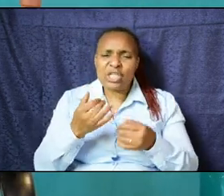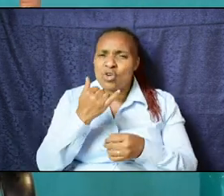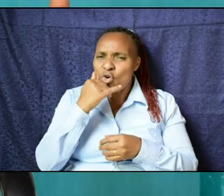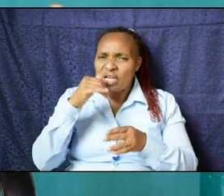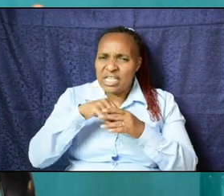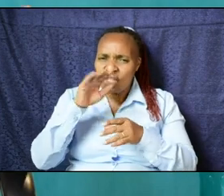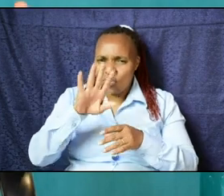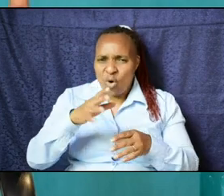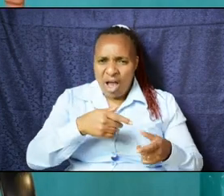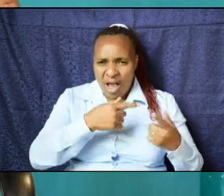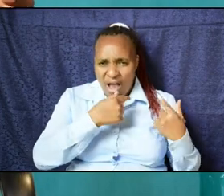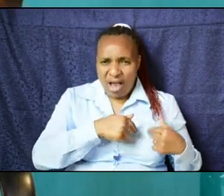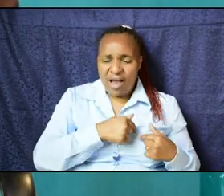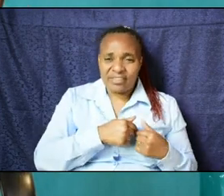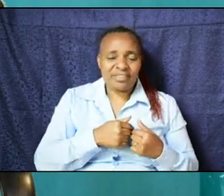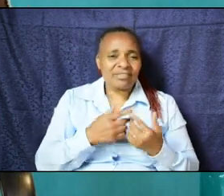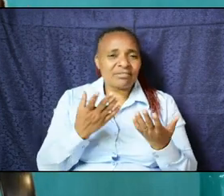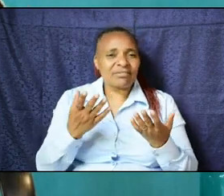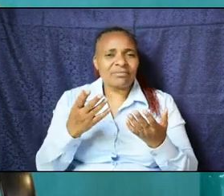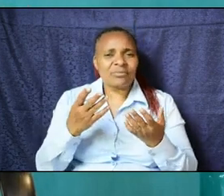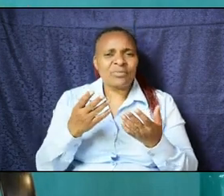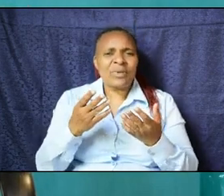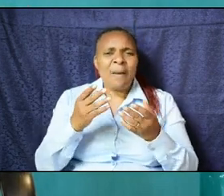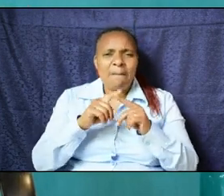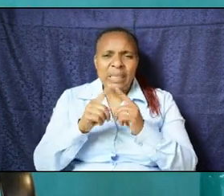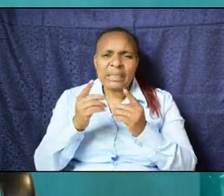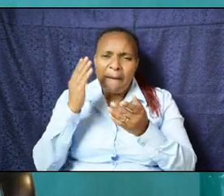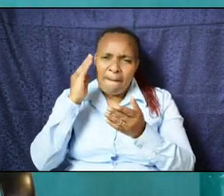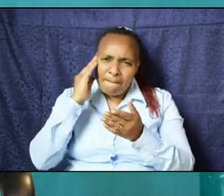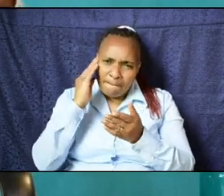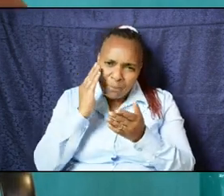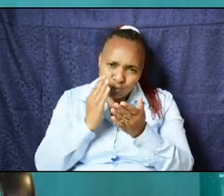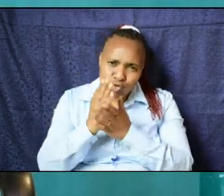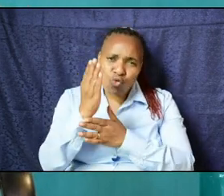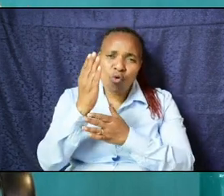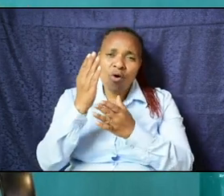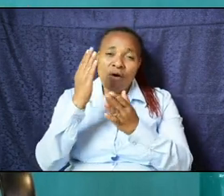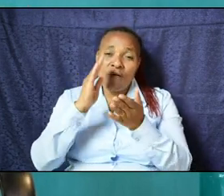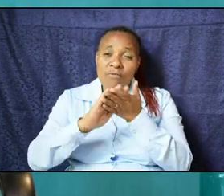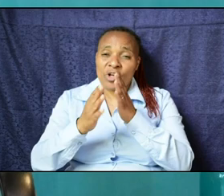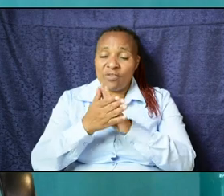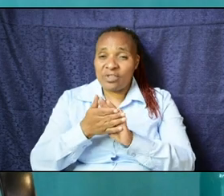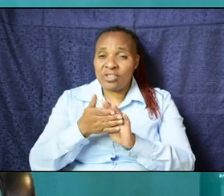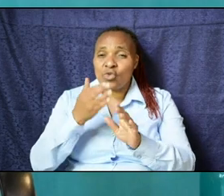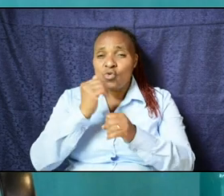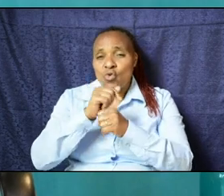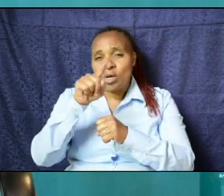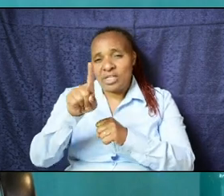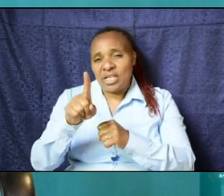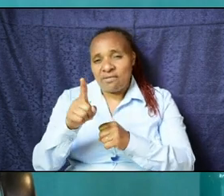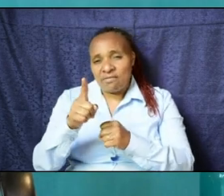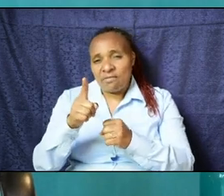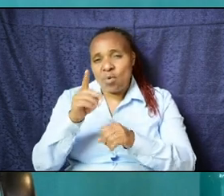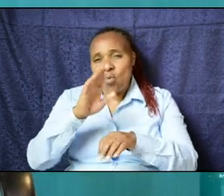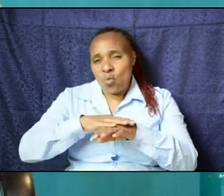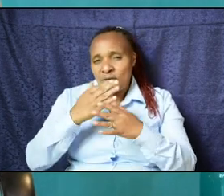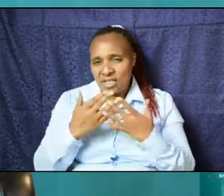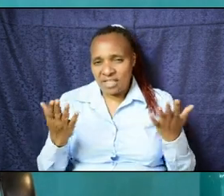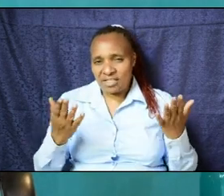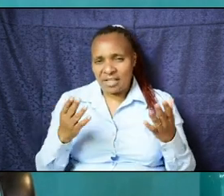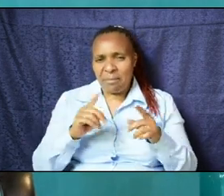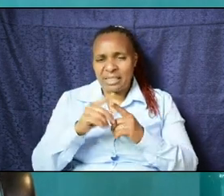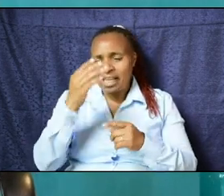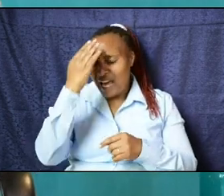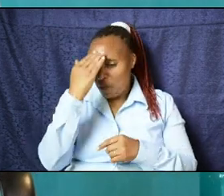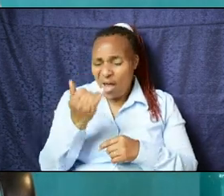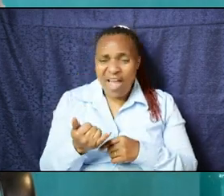you're holding the grudge against. So by forgiving, you're actually relieving yourself. You're doing yourself a favor. Yeah, and I don't know why